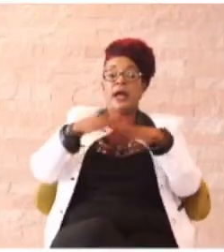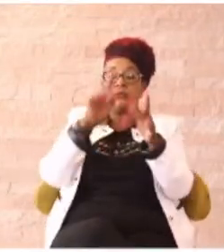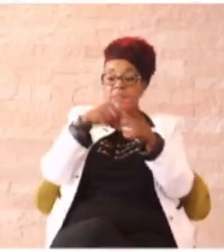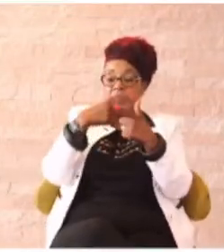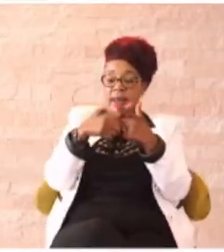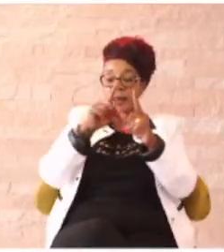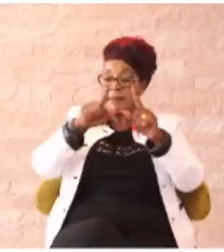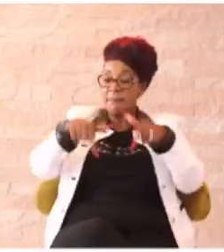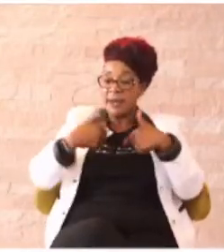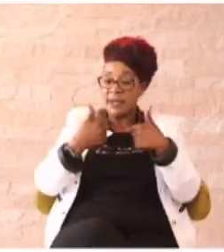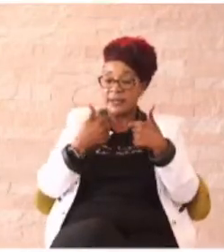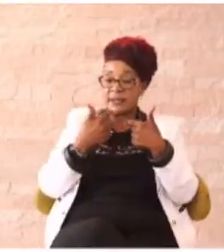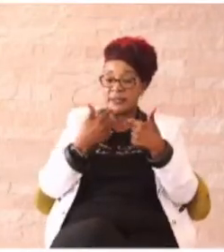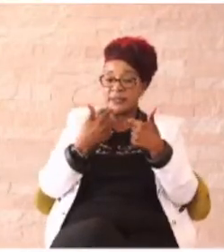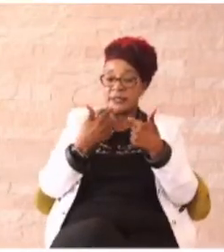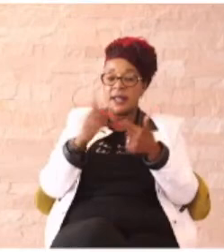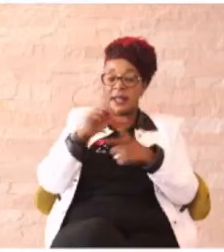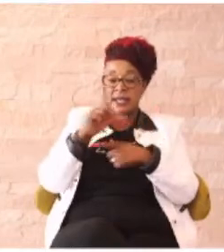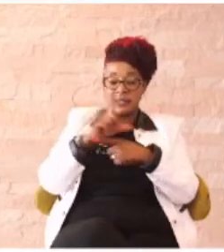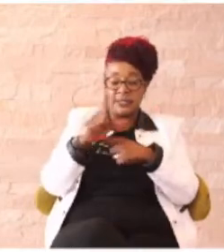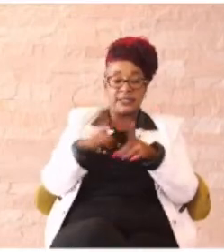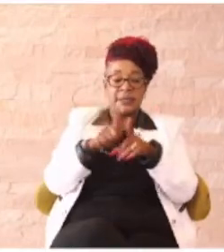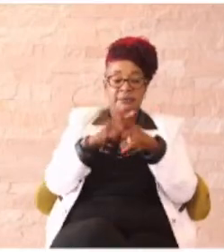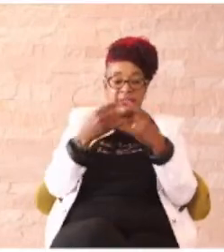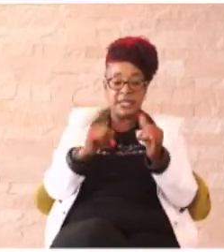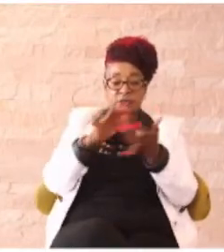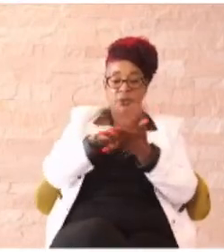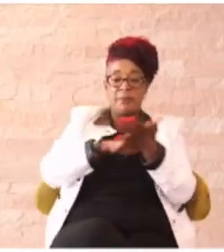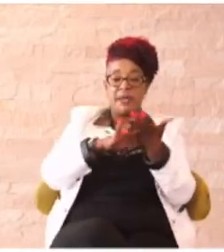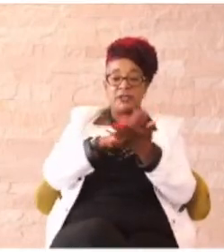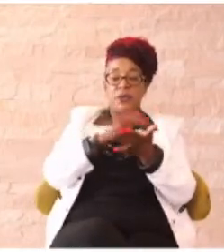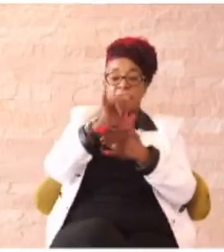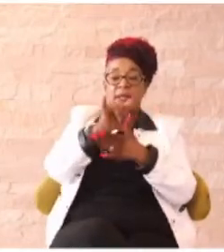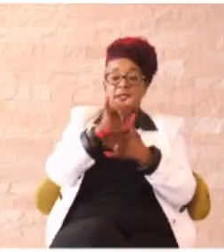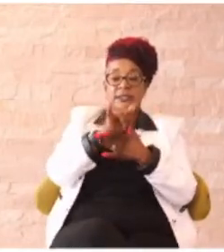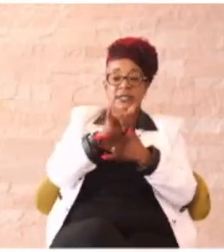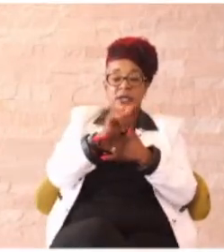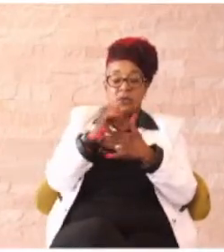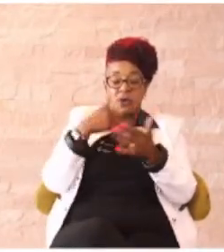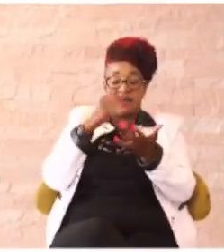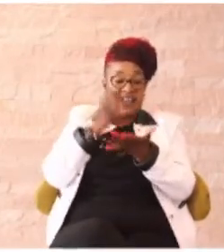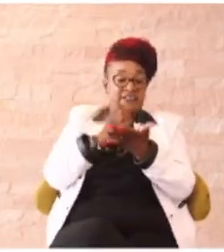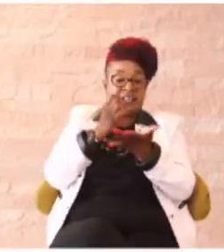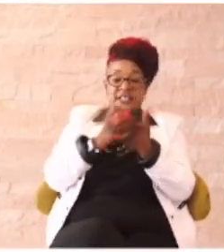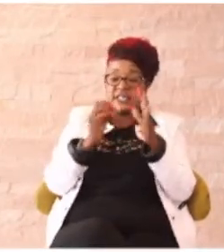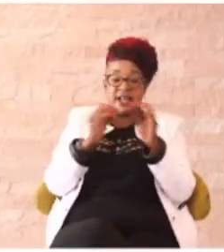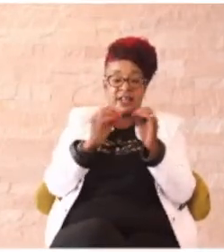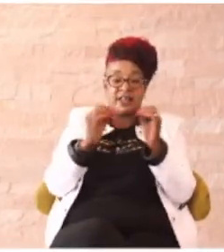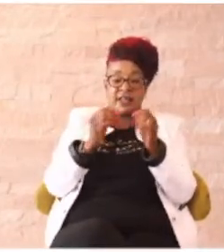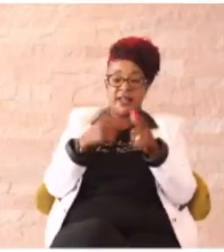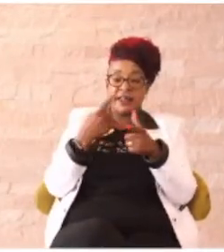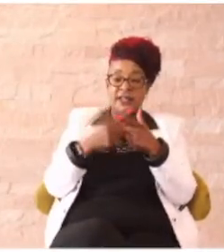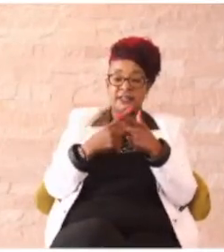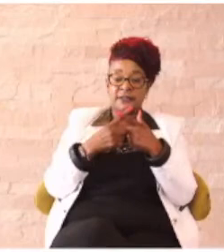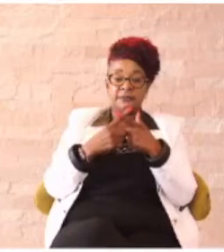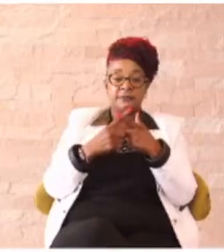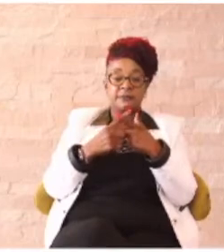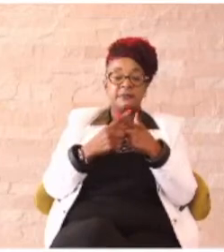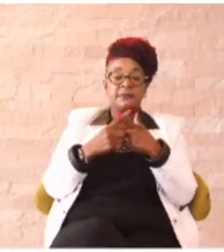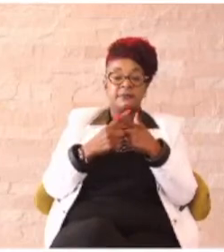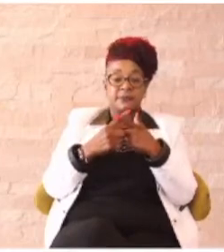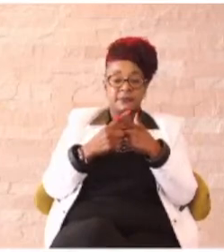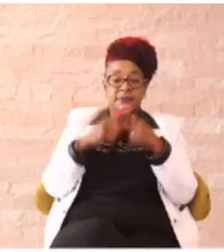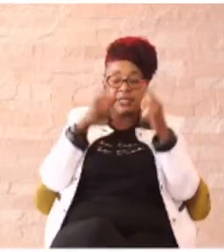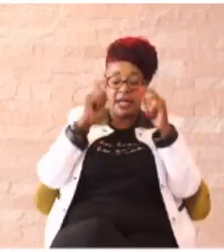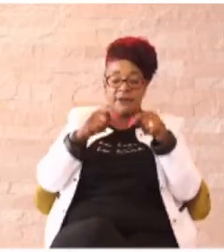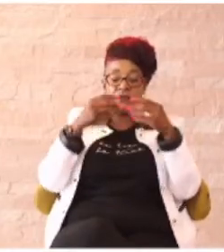demand evidence. And gender-based violence, sometimes you don't get evidence, so people can just walk away.